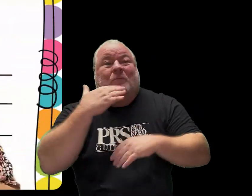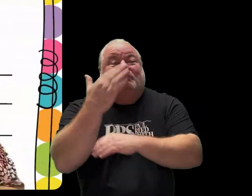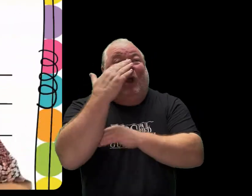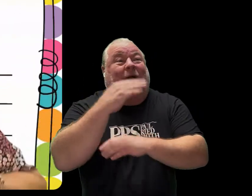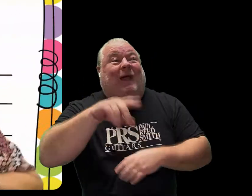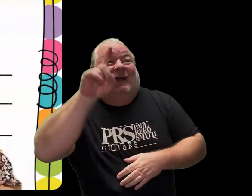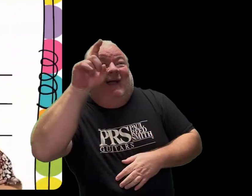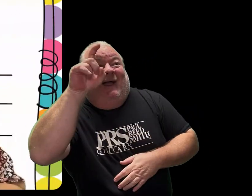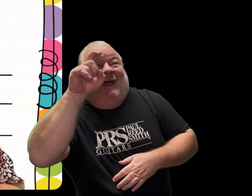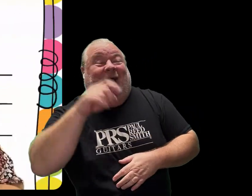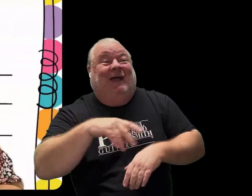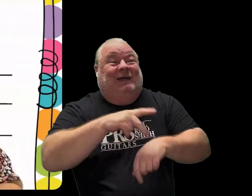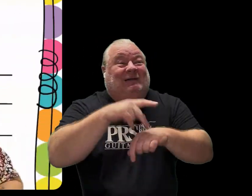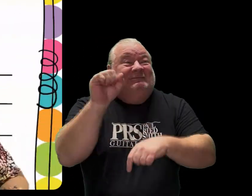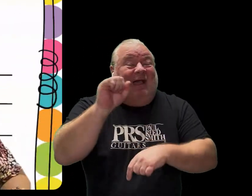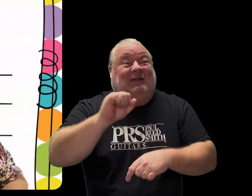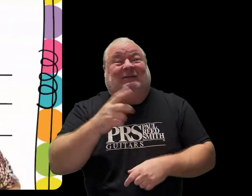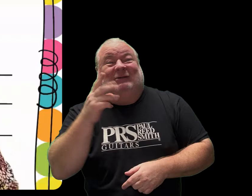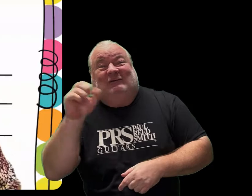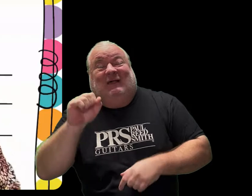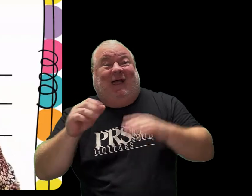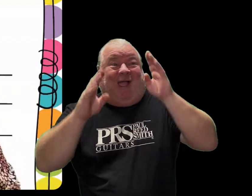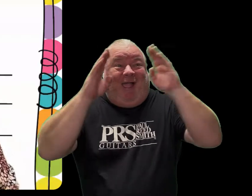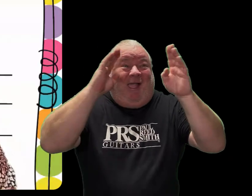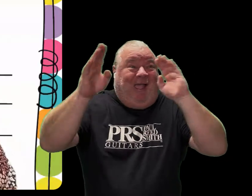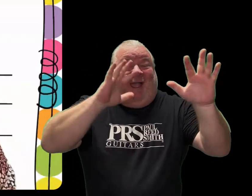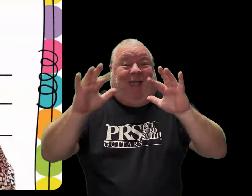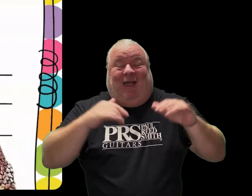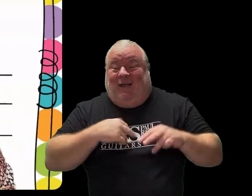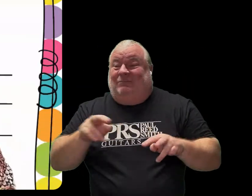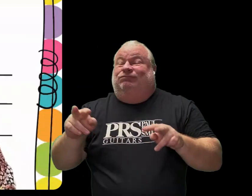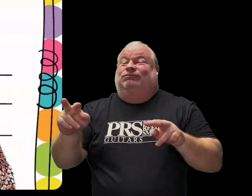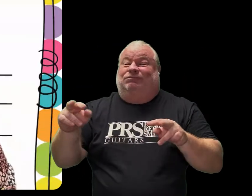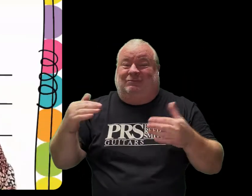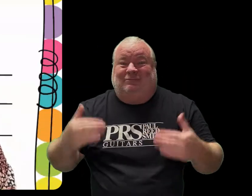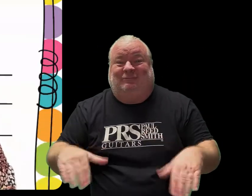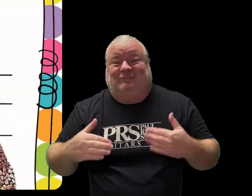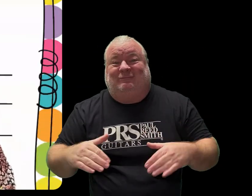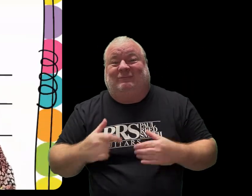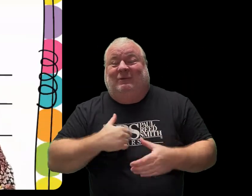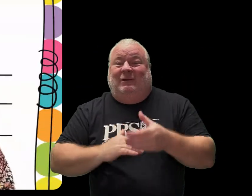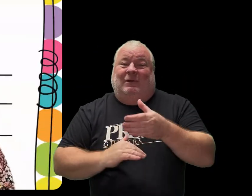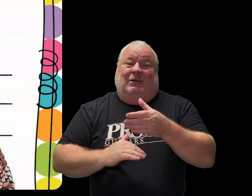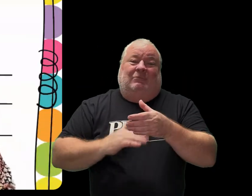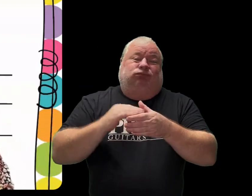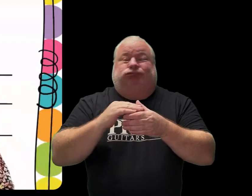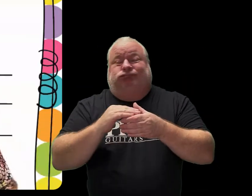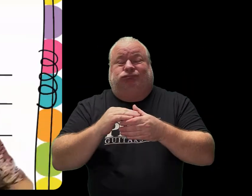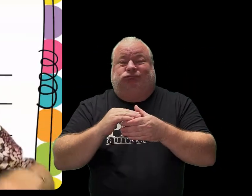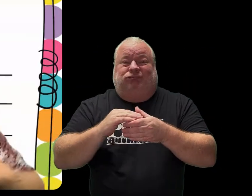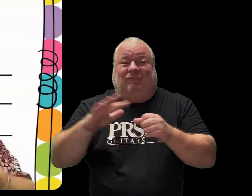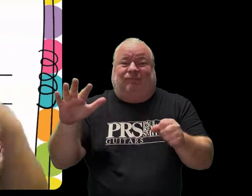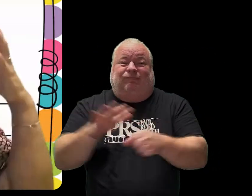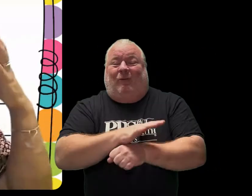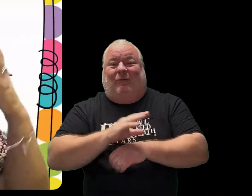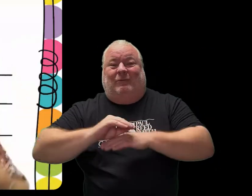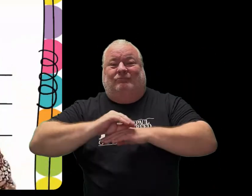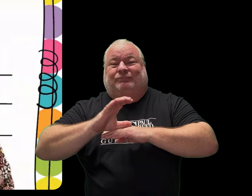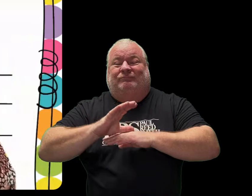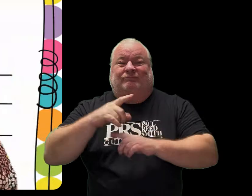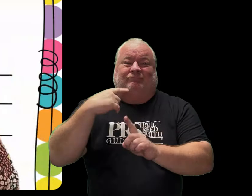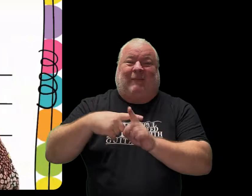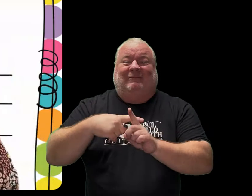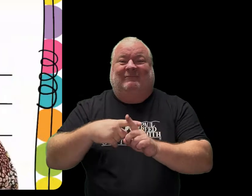Dr. Salas. Hi, Dr. Salas. Hello, Dr. Salas. I just want to tell you that it really makes my day and it fills